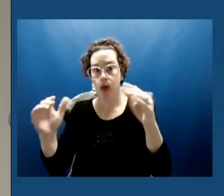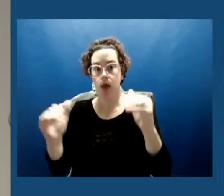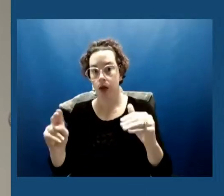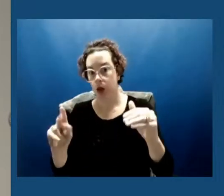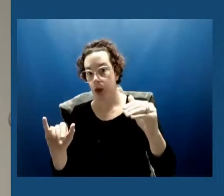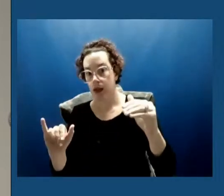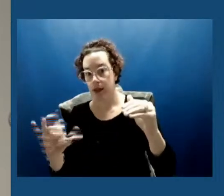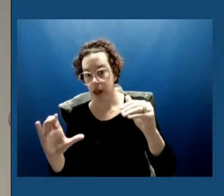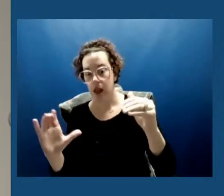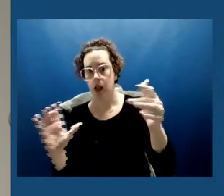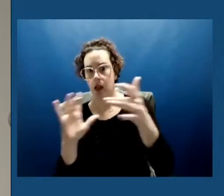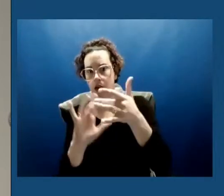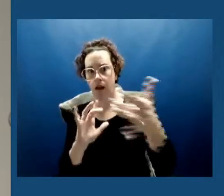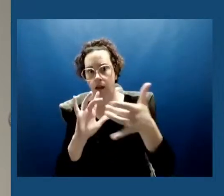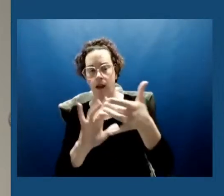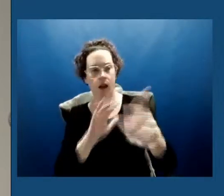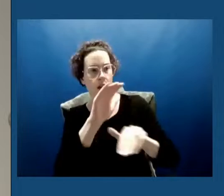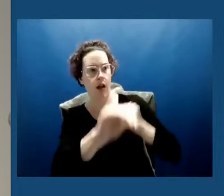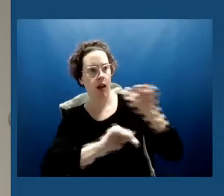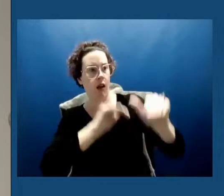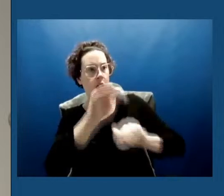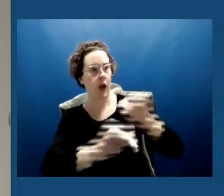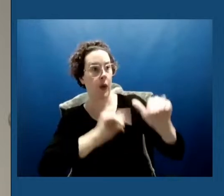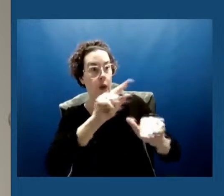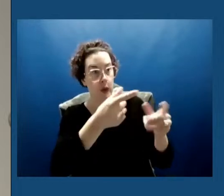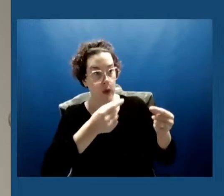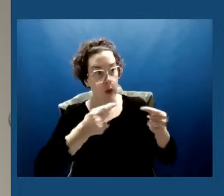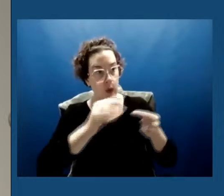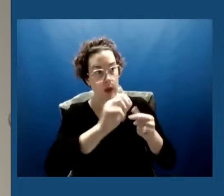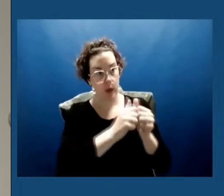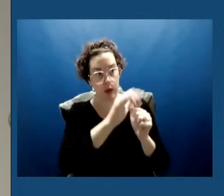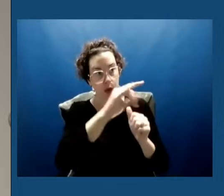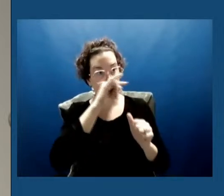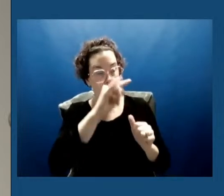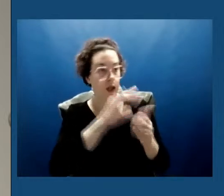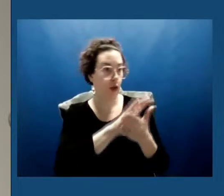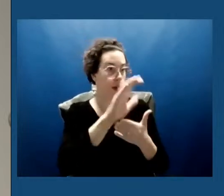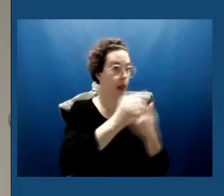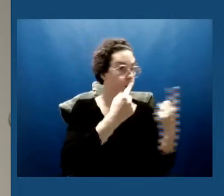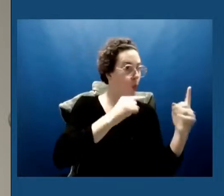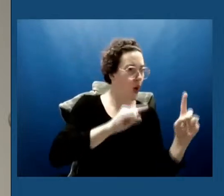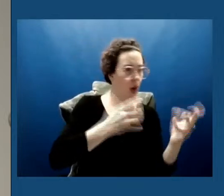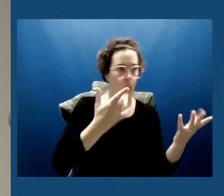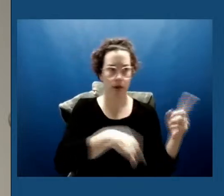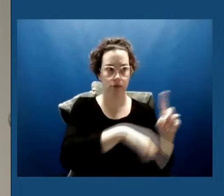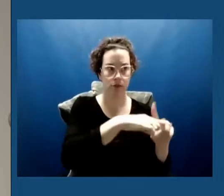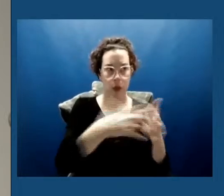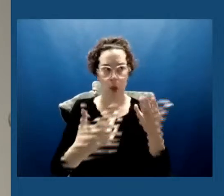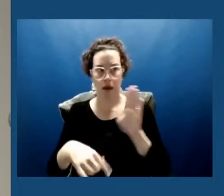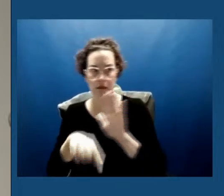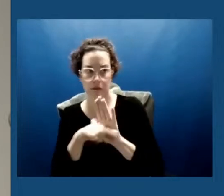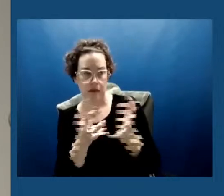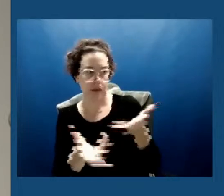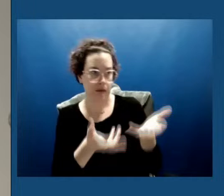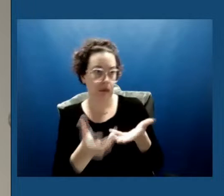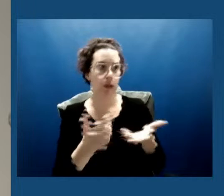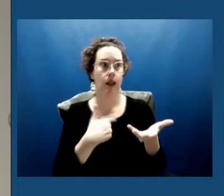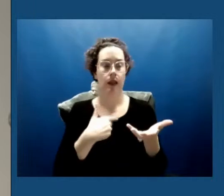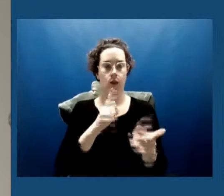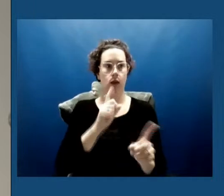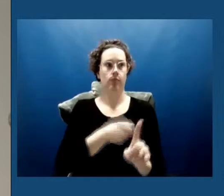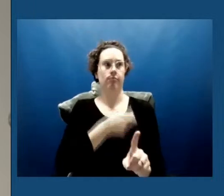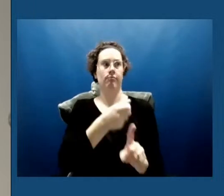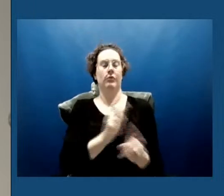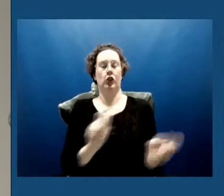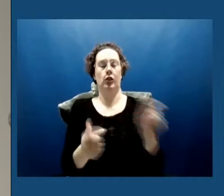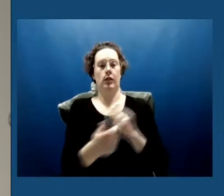myself. What are you doing with your kids? What's the curriculum that you're working on? What's working well? What's not working well? that was the game changer for me, and that kind of put